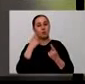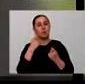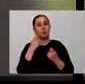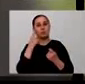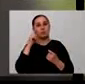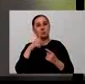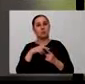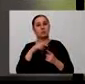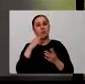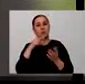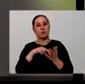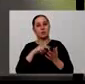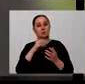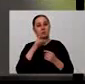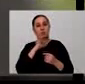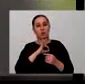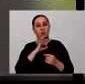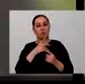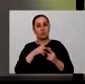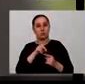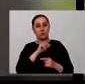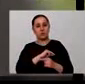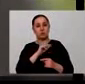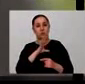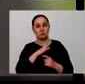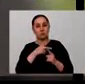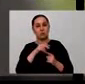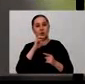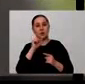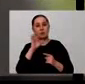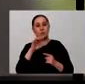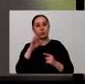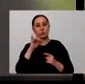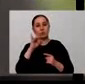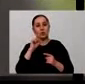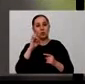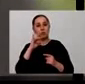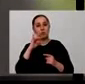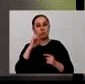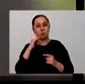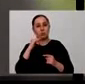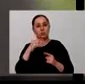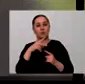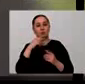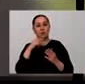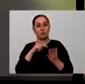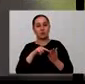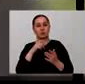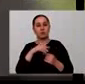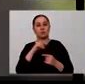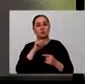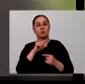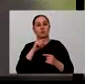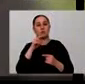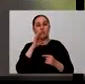etdik? Demak, Leningrad Dorilfununida ishlab yurgan paytida Abdurov Fitrat Leningrad Dorilfununining professori